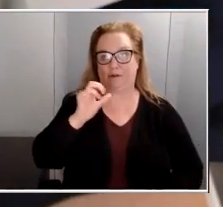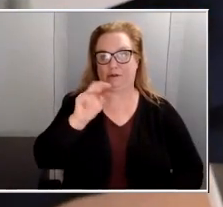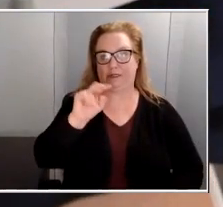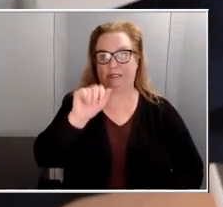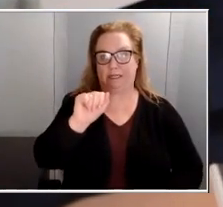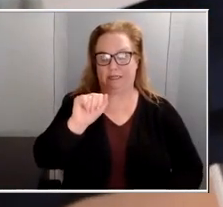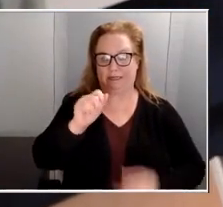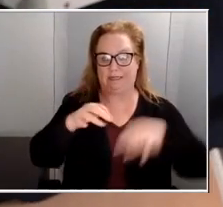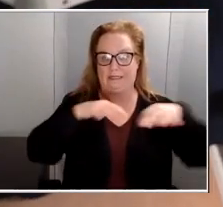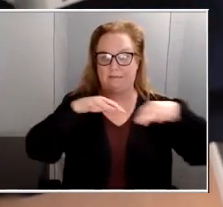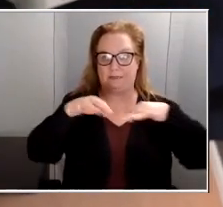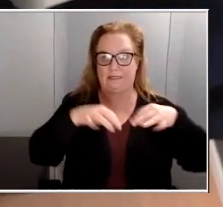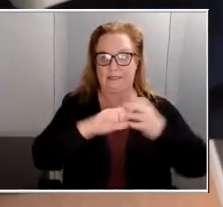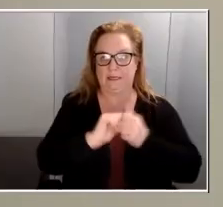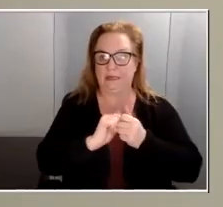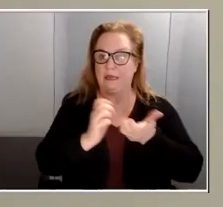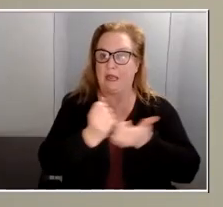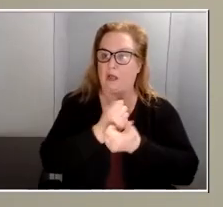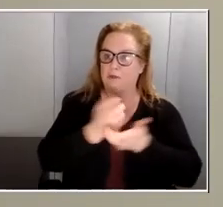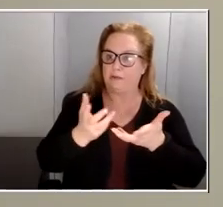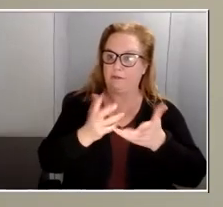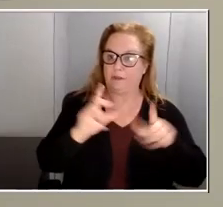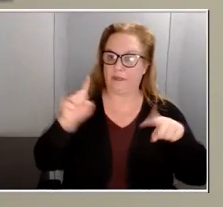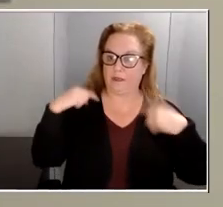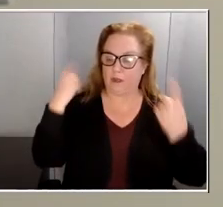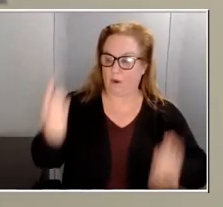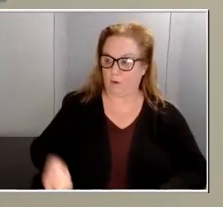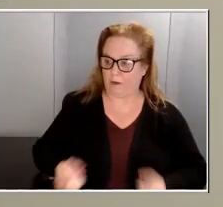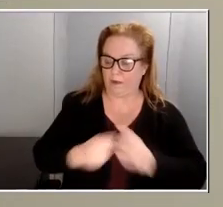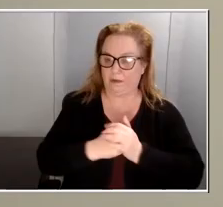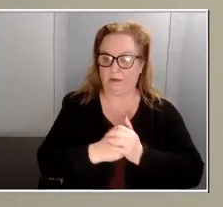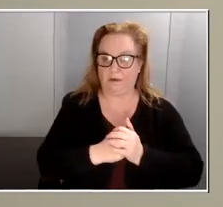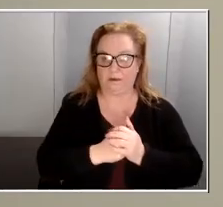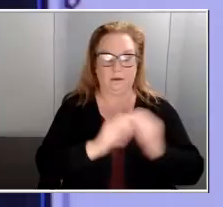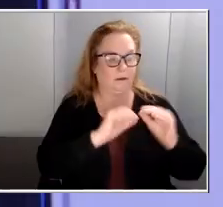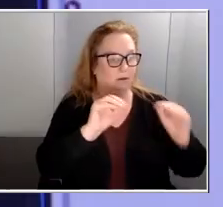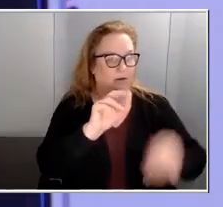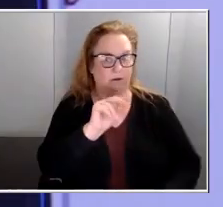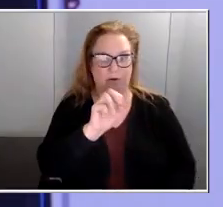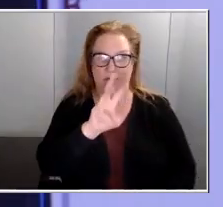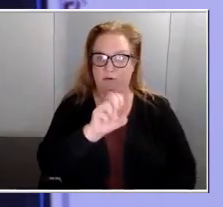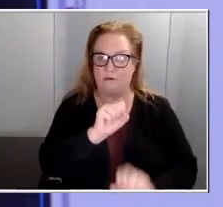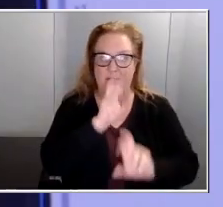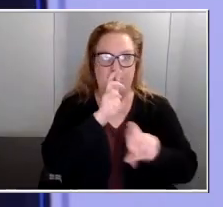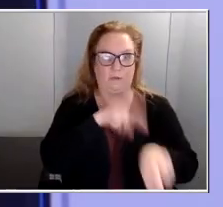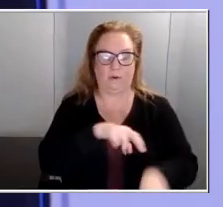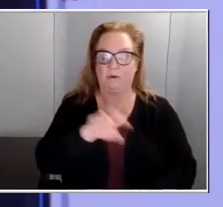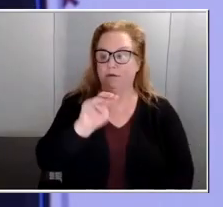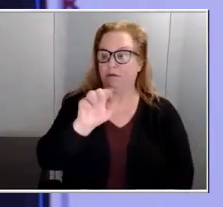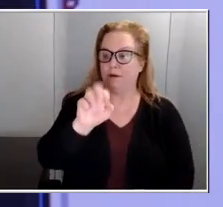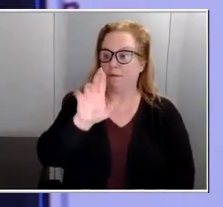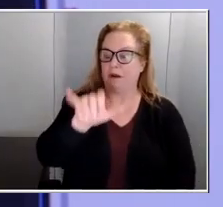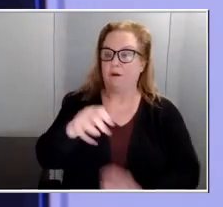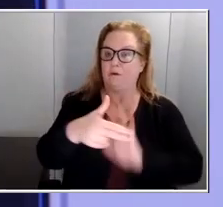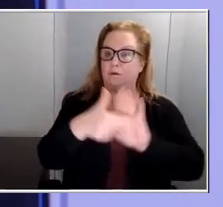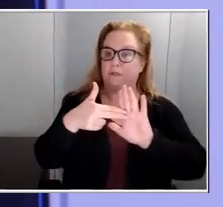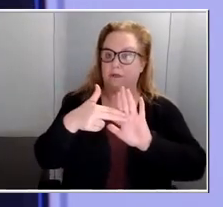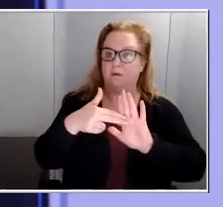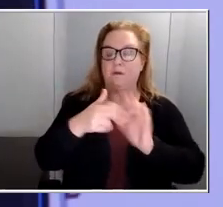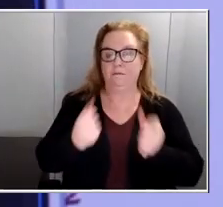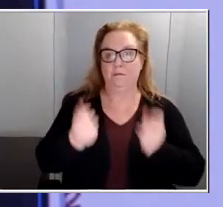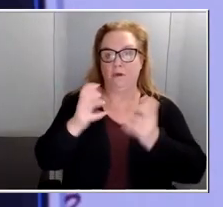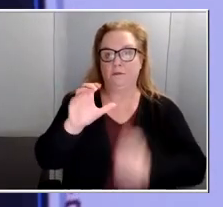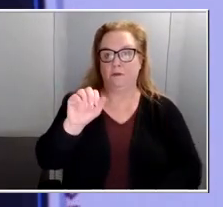how's everything going on since we saw you last time? Basically, no news to report. Mary was diagnosed with multiple myeloma